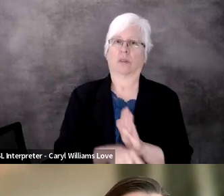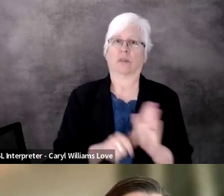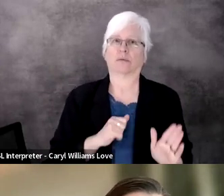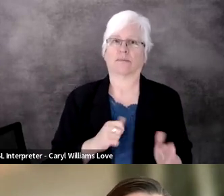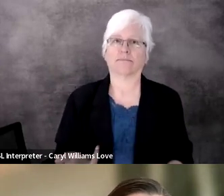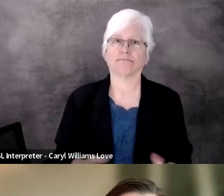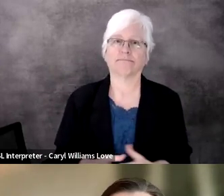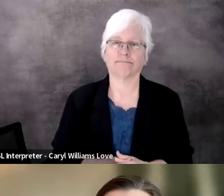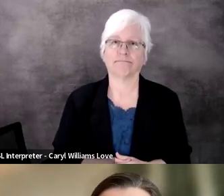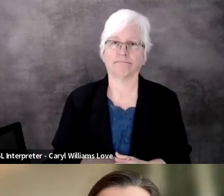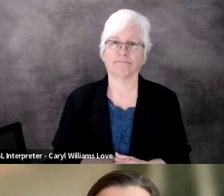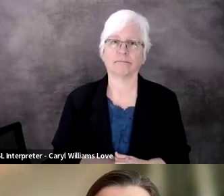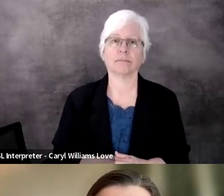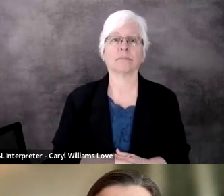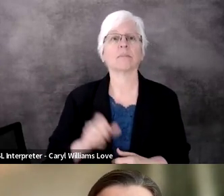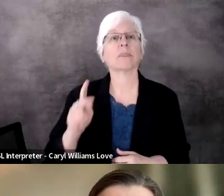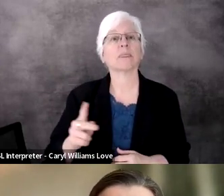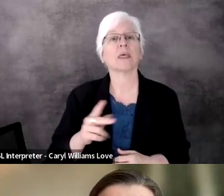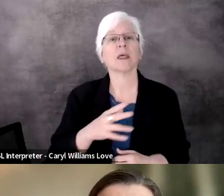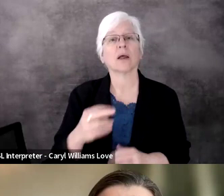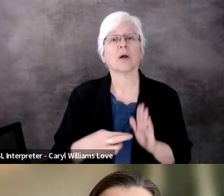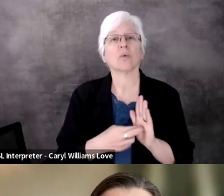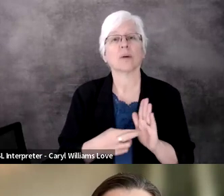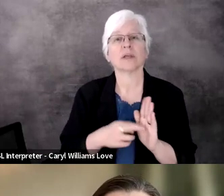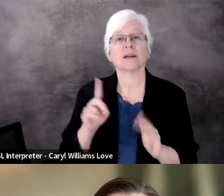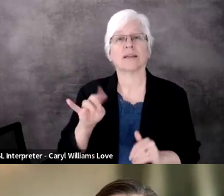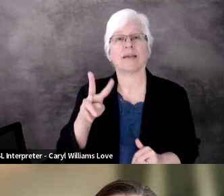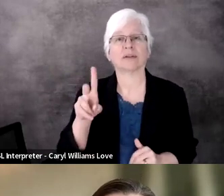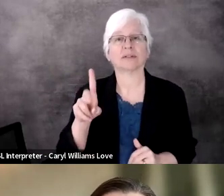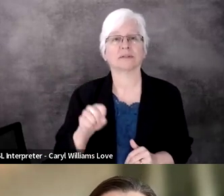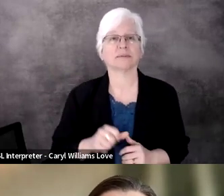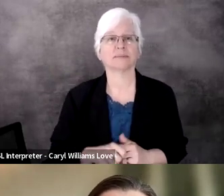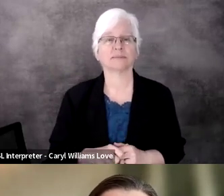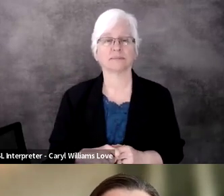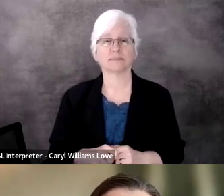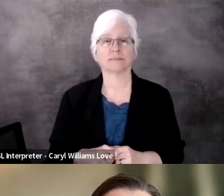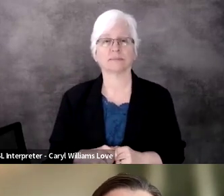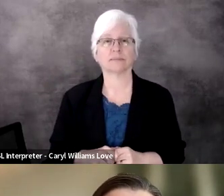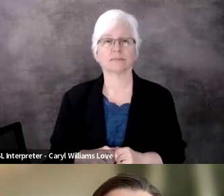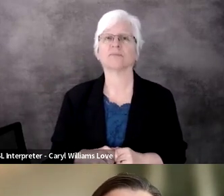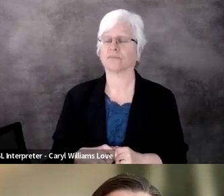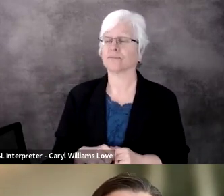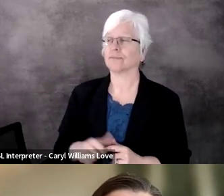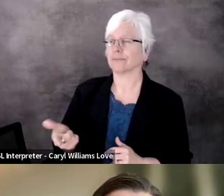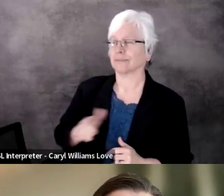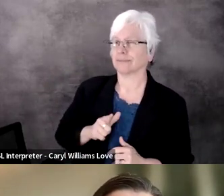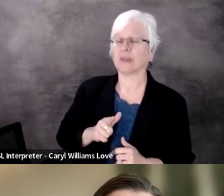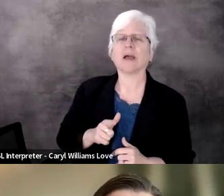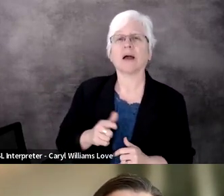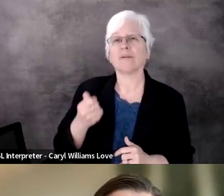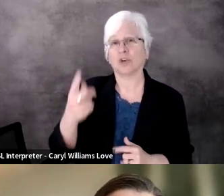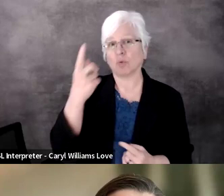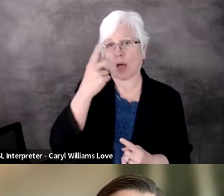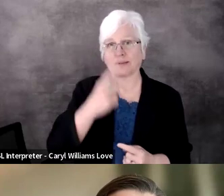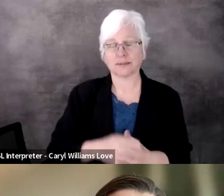Thank you, Dr. Whiteside. And then Representative Davis? Yeah, a couple thoughts here. So when I think